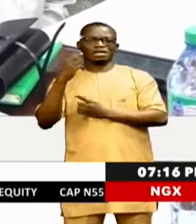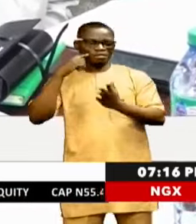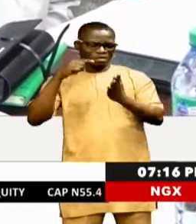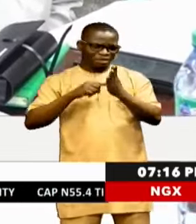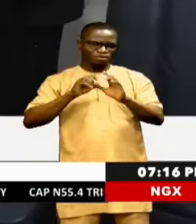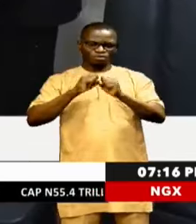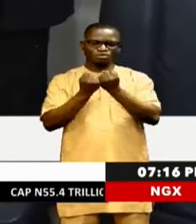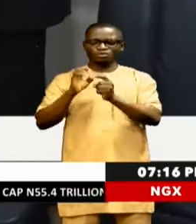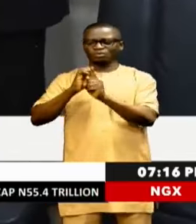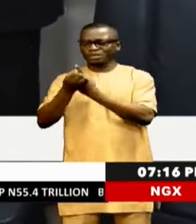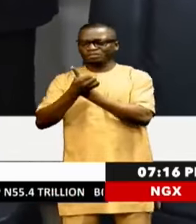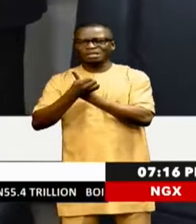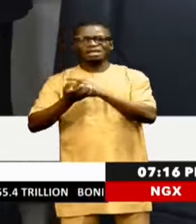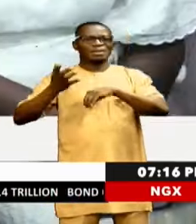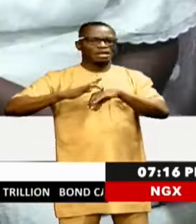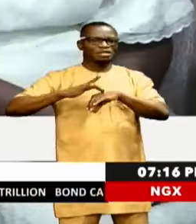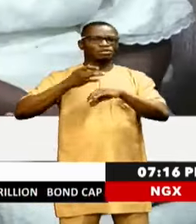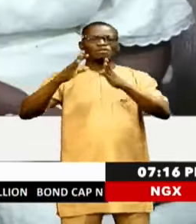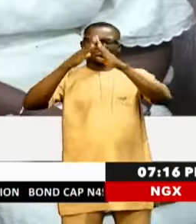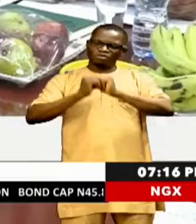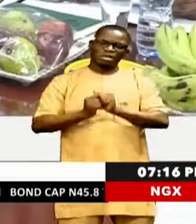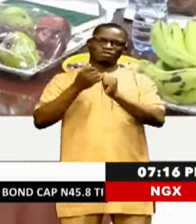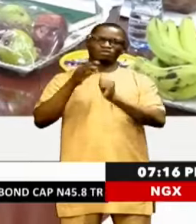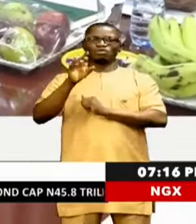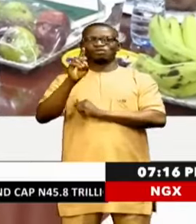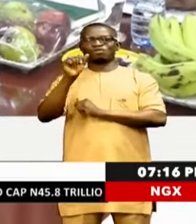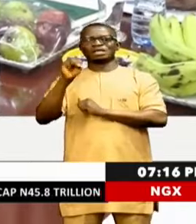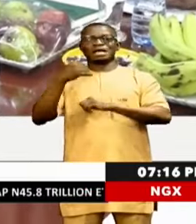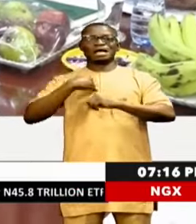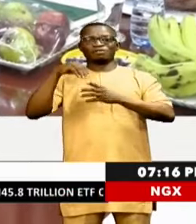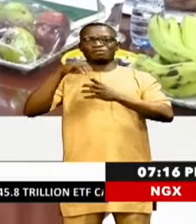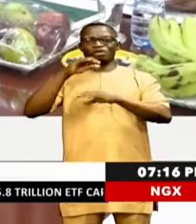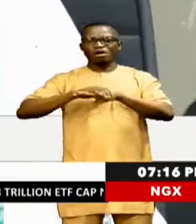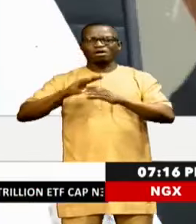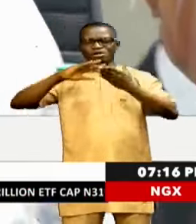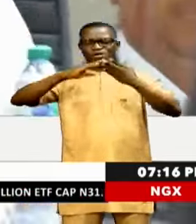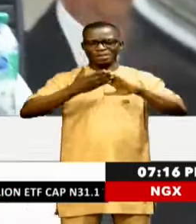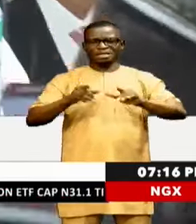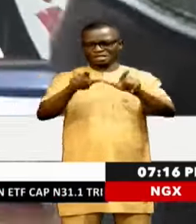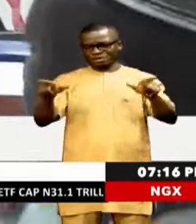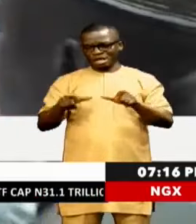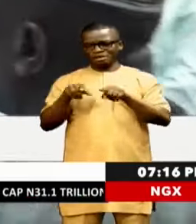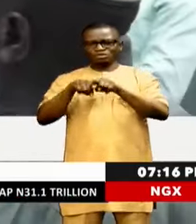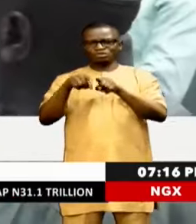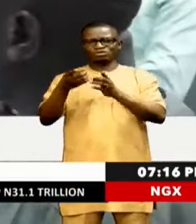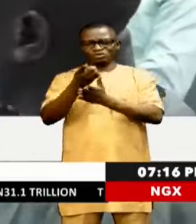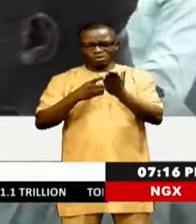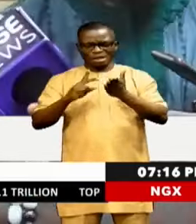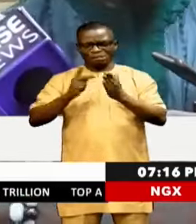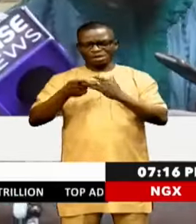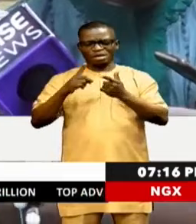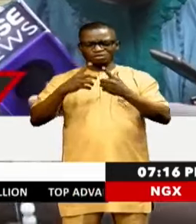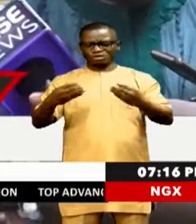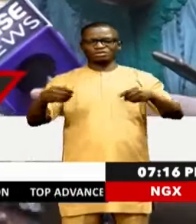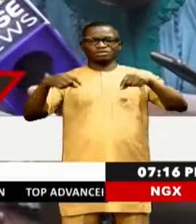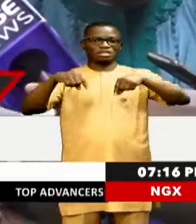environmental implications of the collapse of dams on local community, and draw up programs to tackle these challenges. We're going to